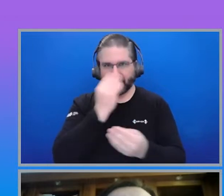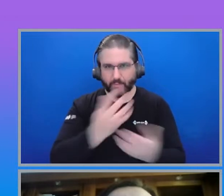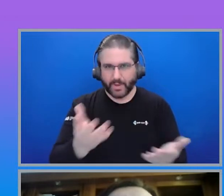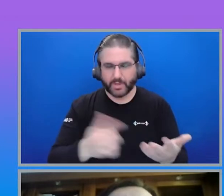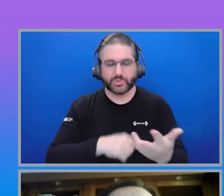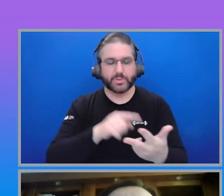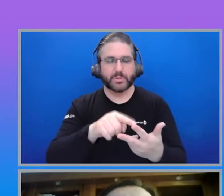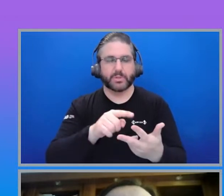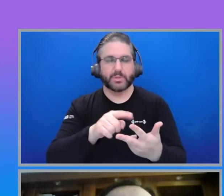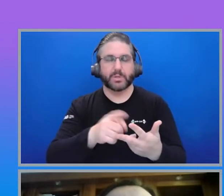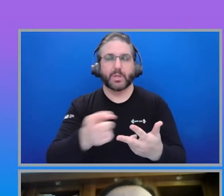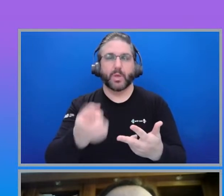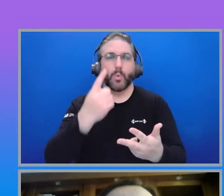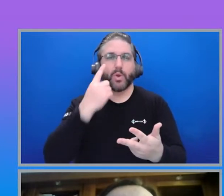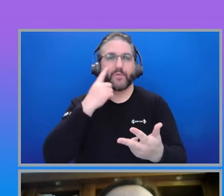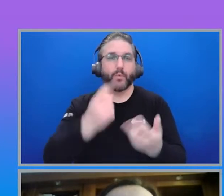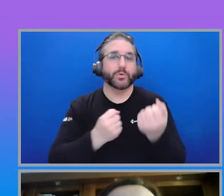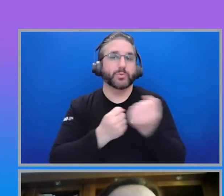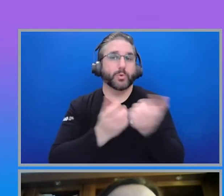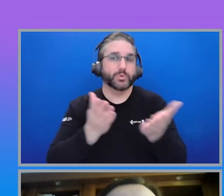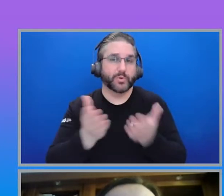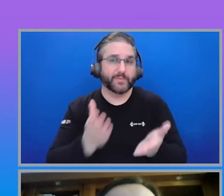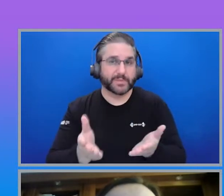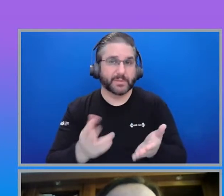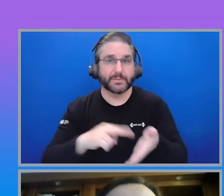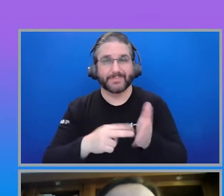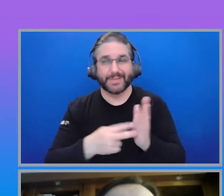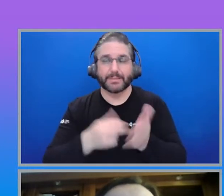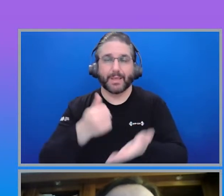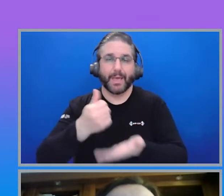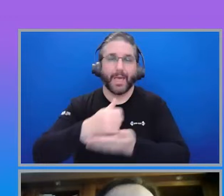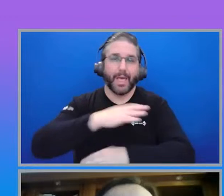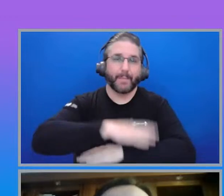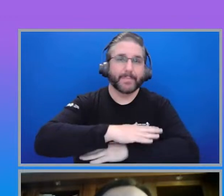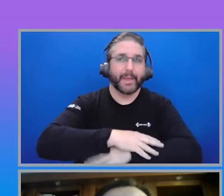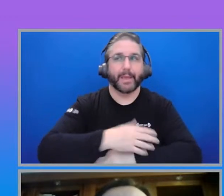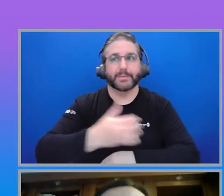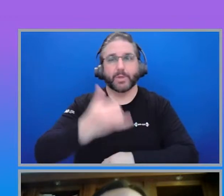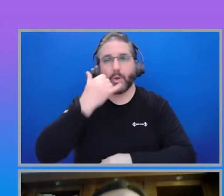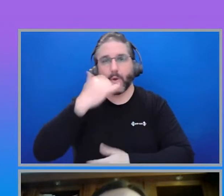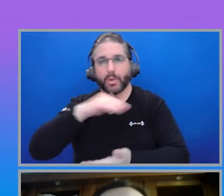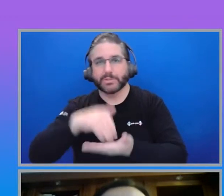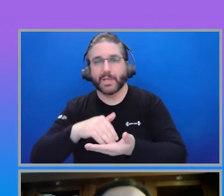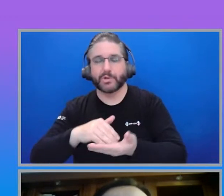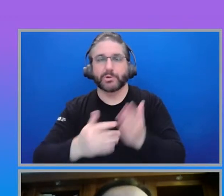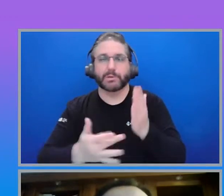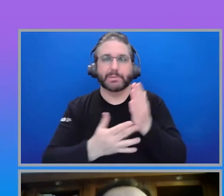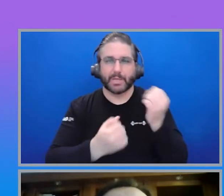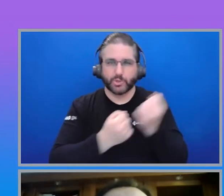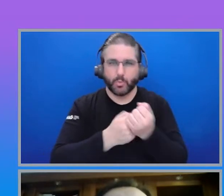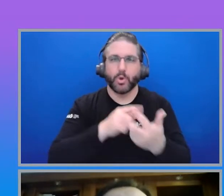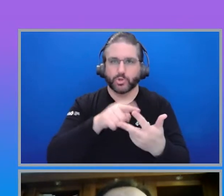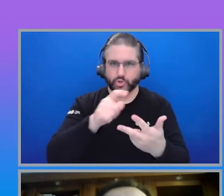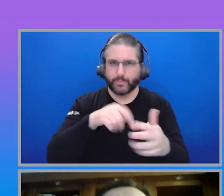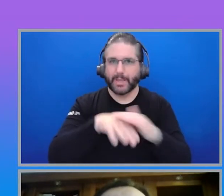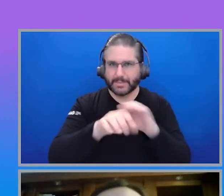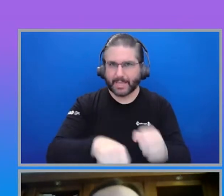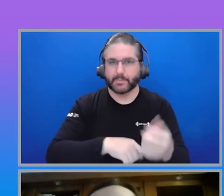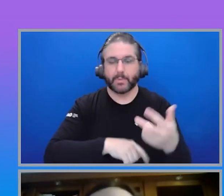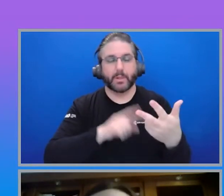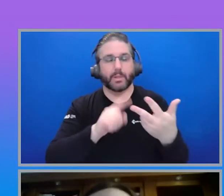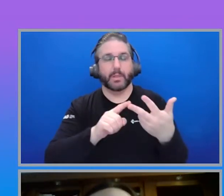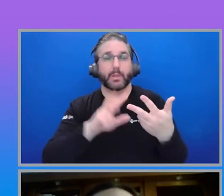for support services, whether it's help desk, call centers, technical support, to be accessible; and finally,